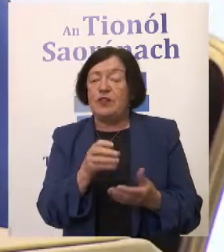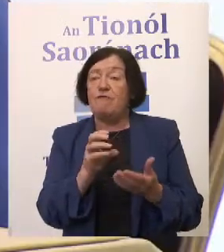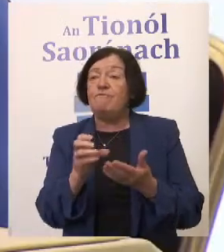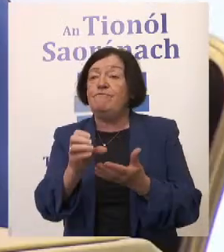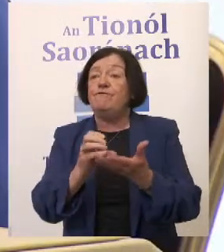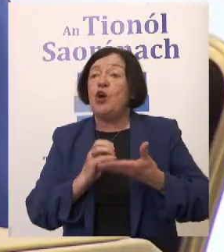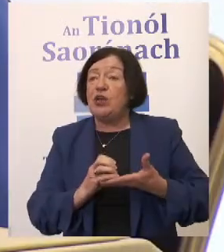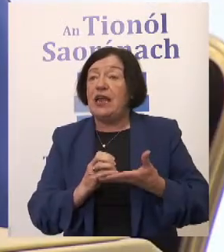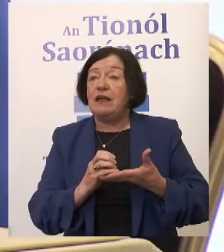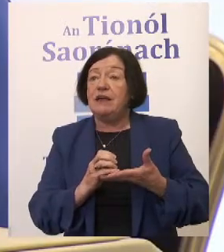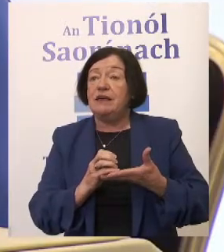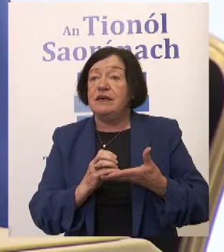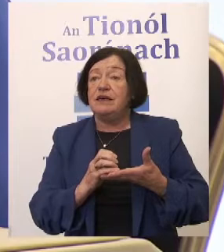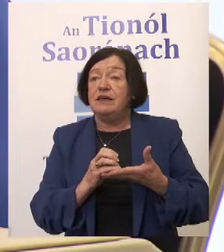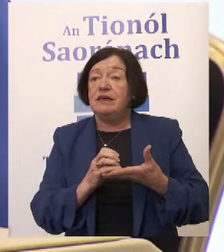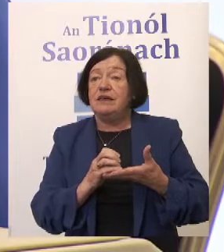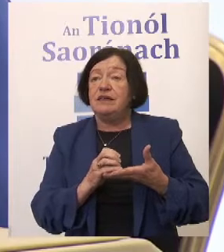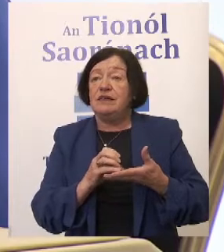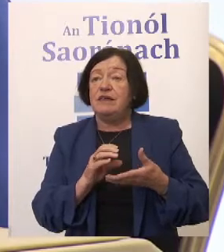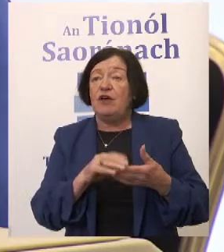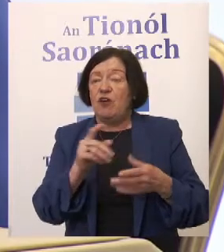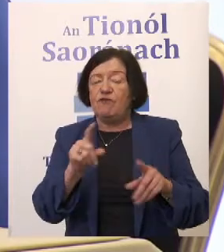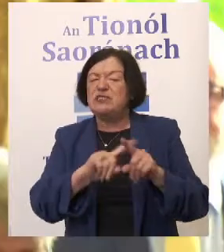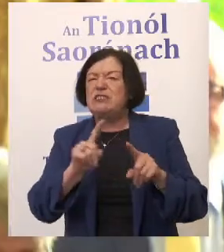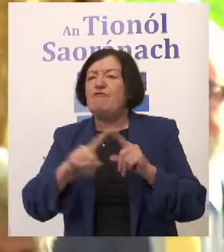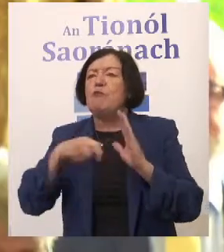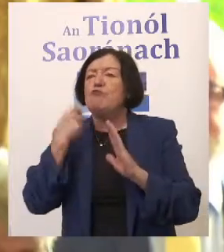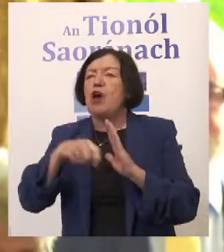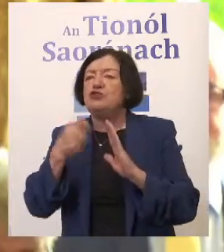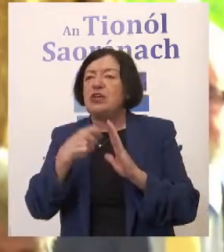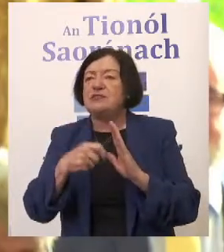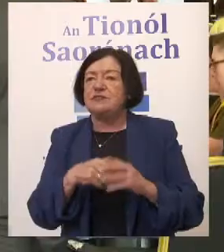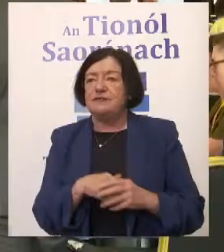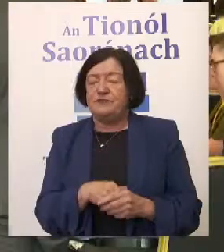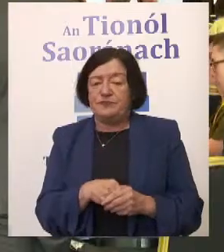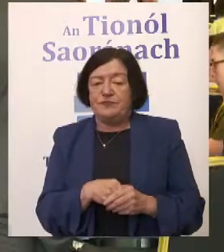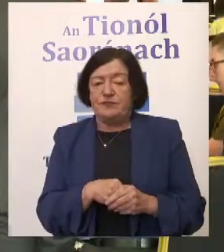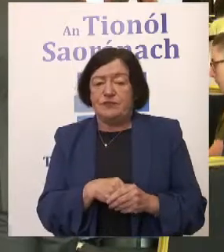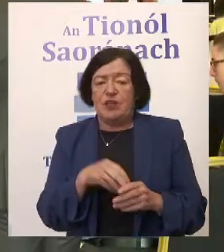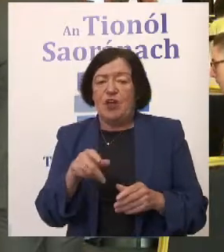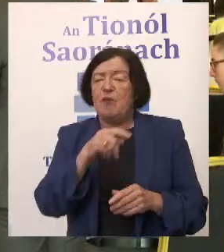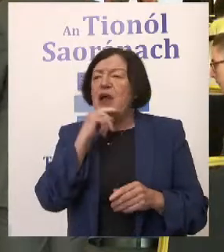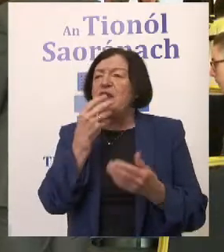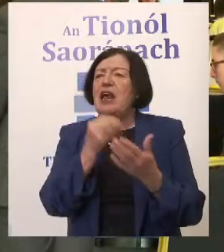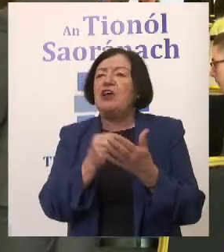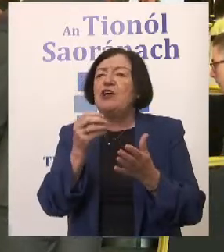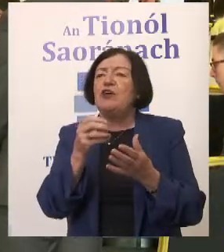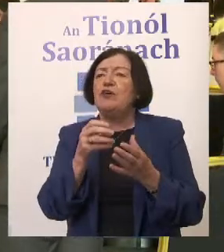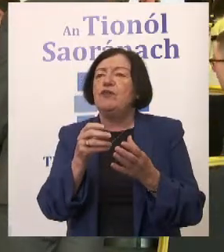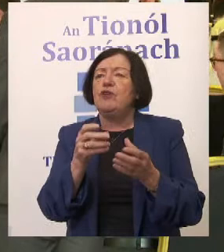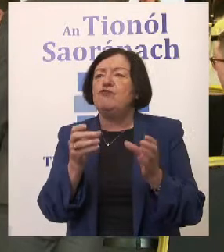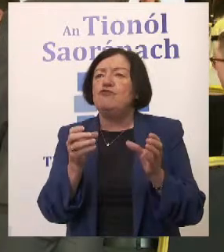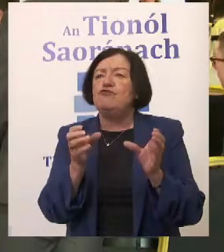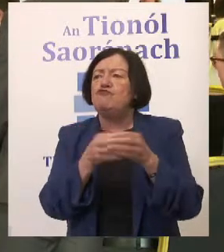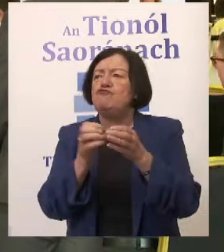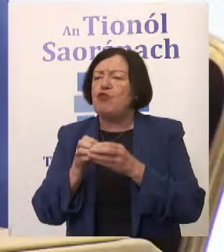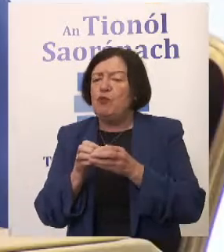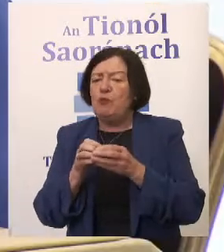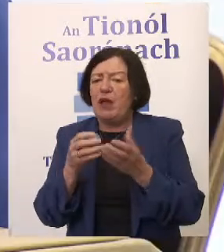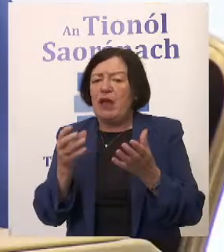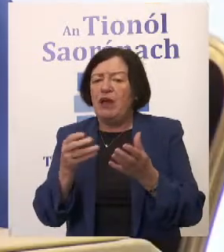funding and buying into particular projects. Maybe like crowdsourcing or something like exactly, that? Okay. Yes, yeah. Okay.